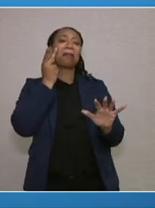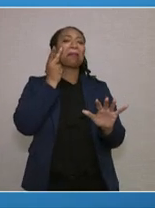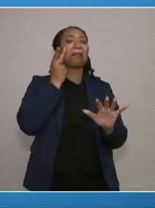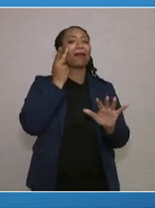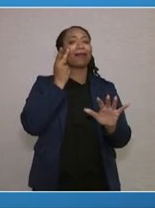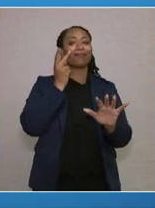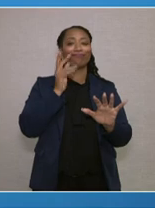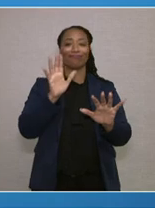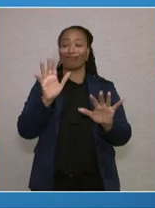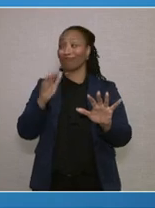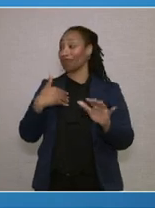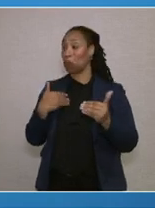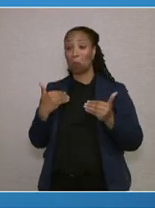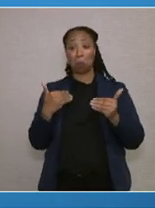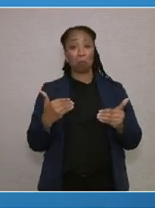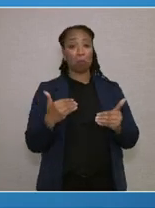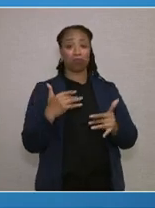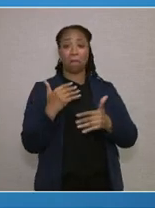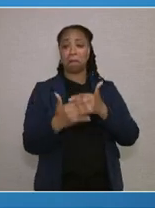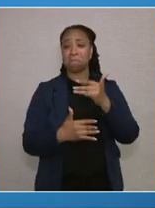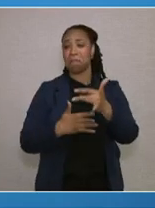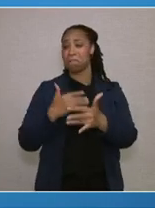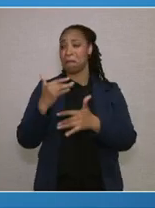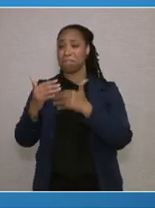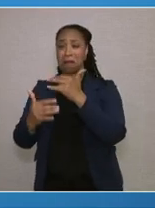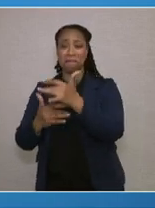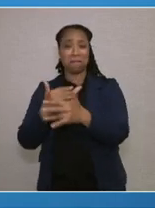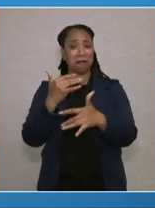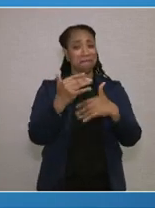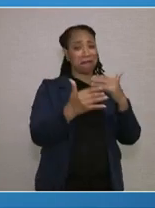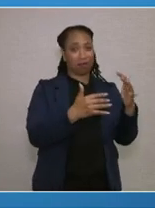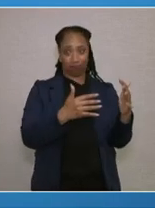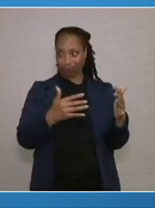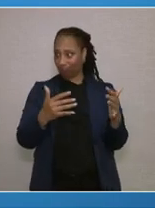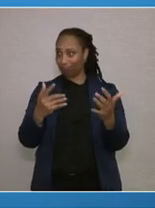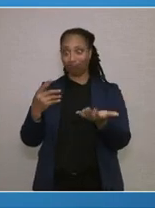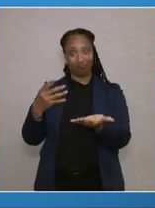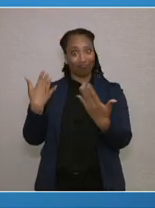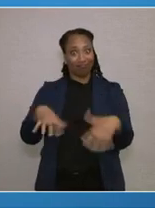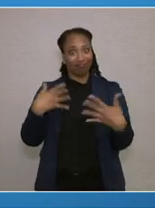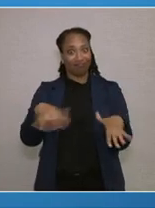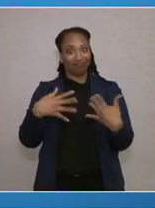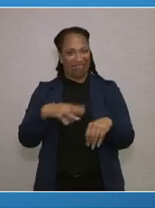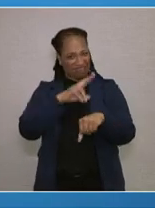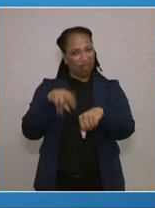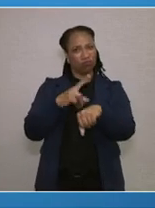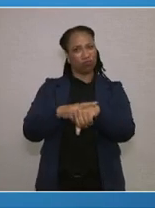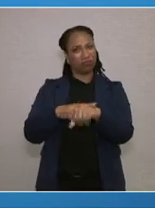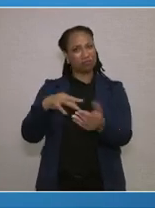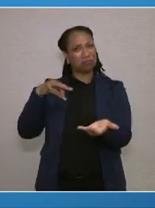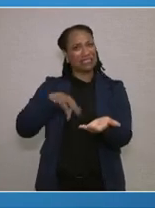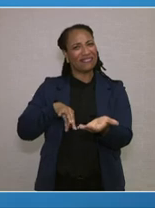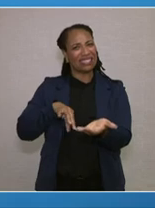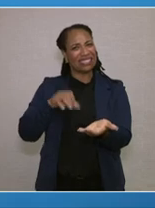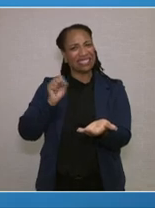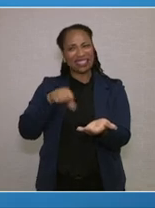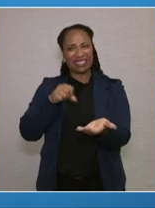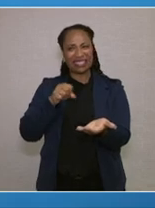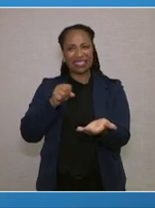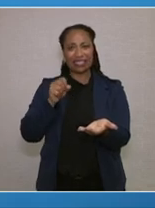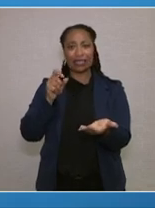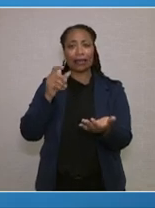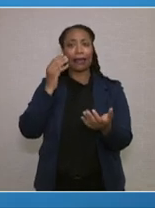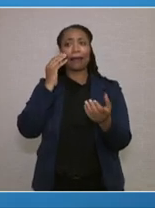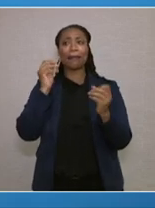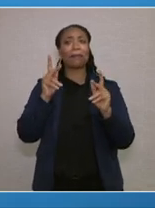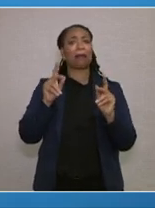Washington Nationals have been for Washington, D.C. I could go on and on, talking about D.C. United and Audi